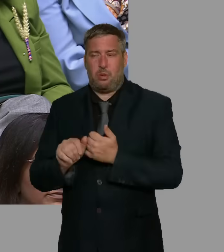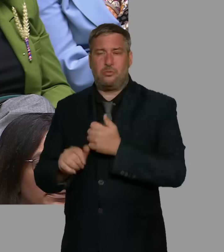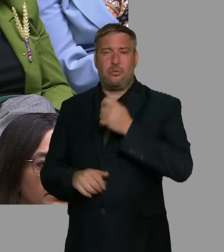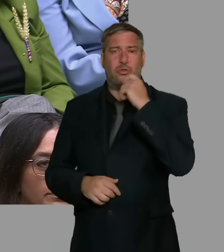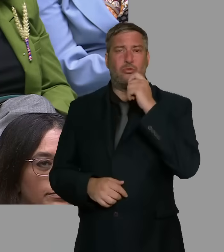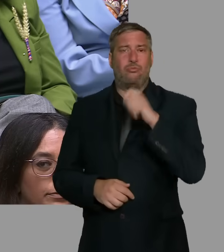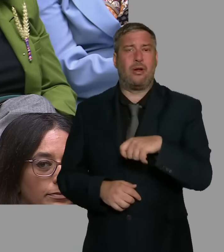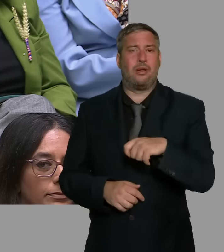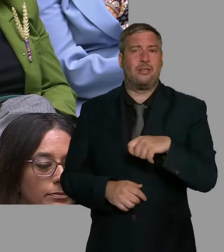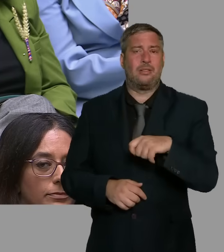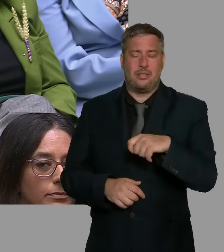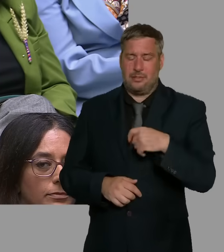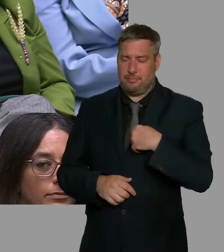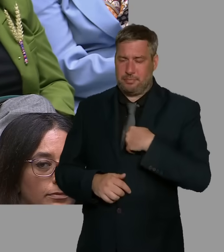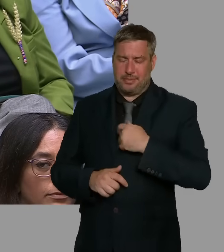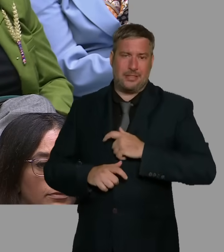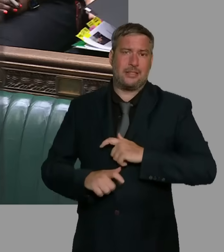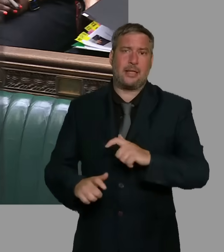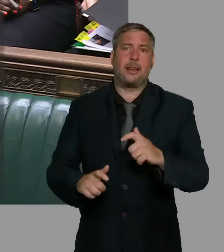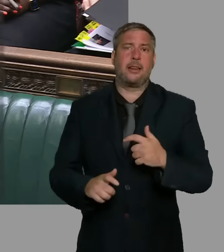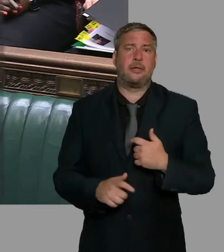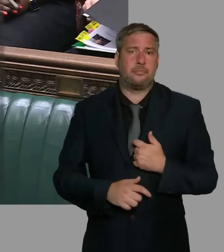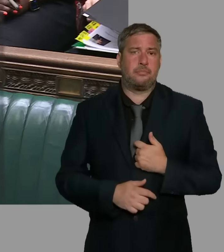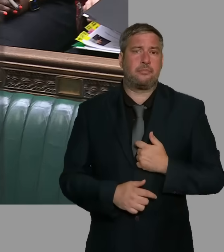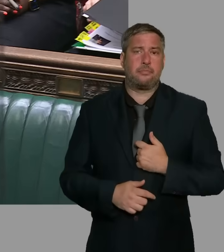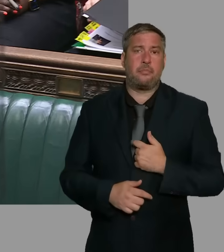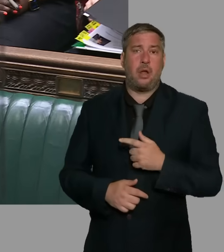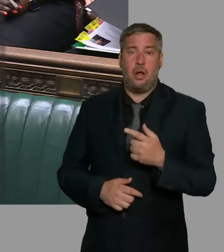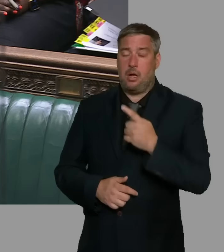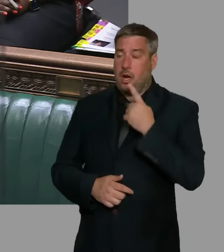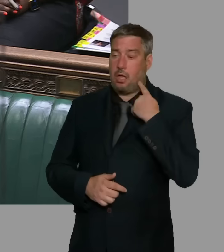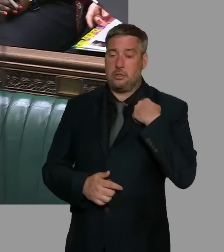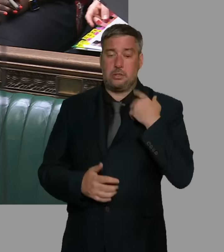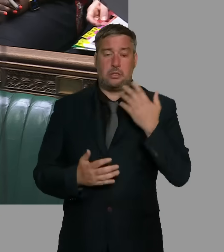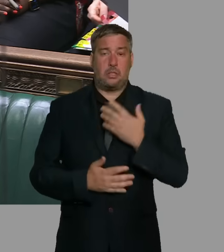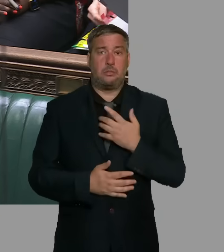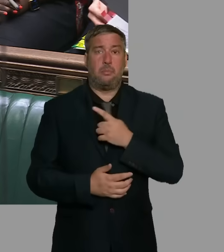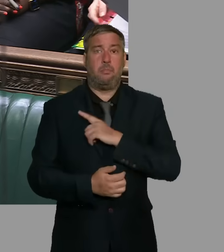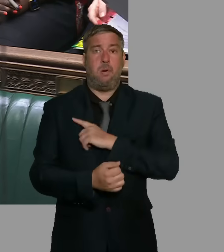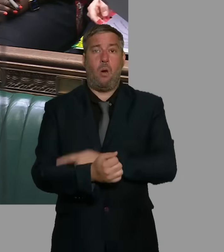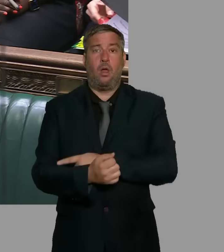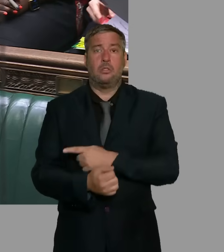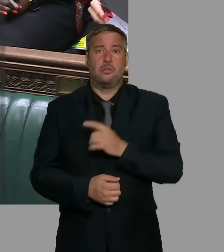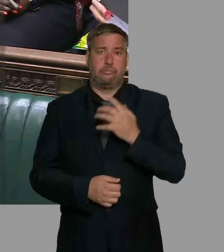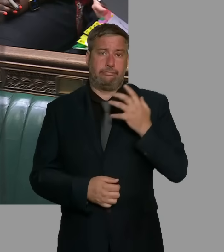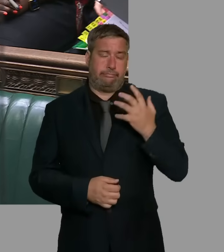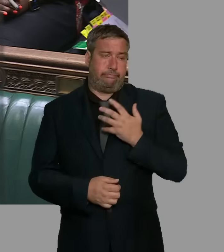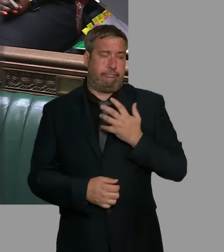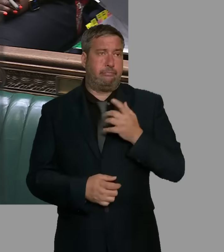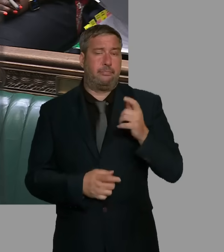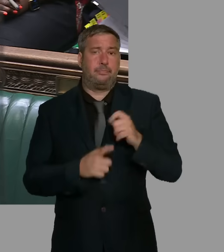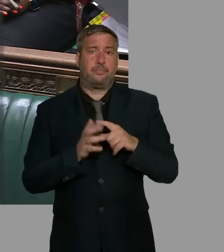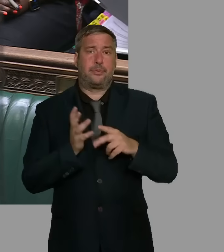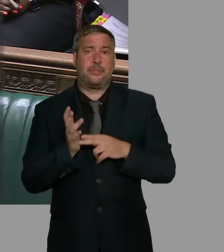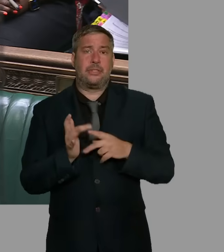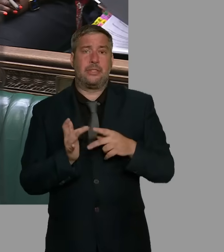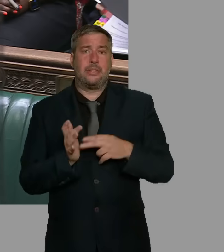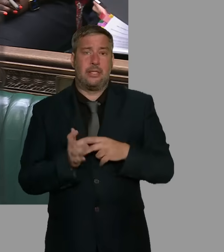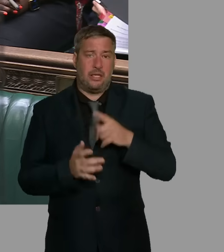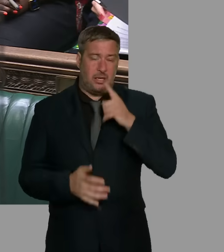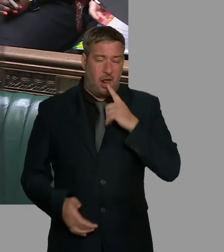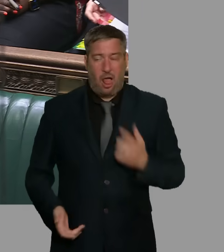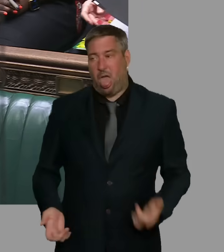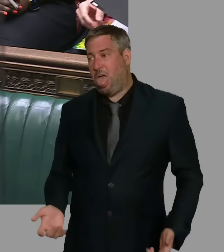impunity. And that's why we're working so hard with the coalition of the willing to ensure that there are security guarantees as we go forward, made real progress